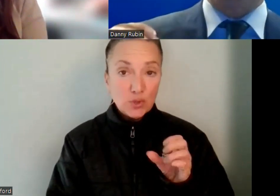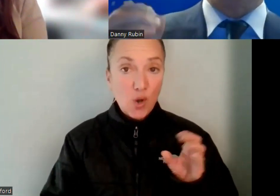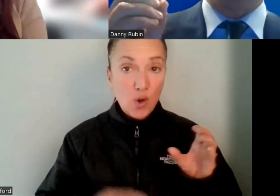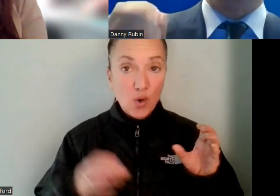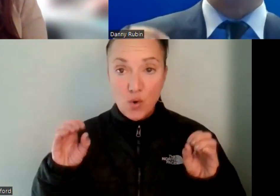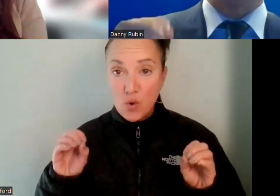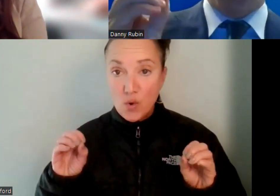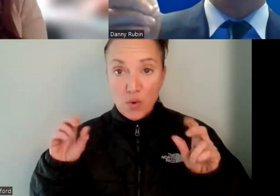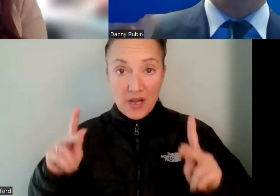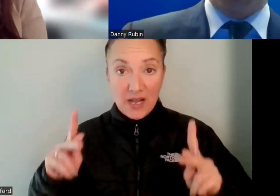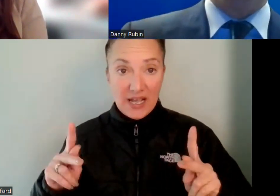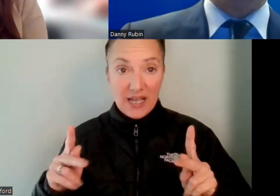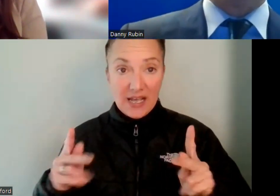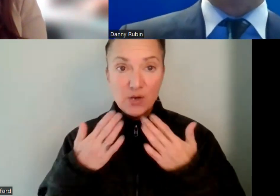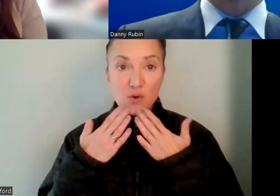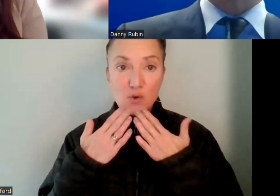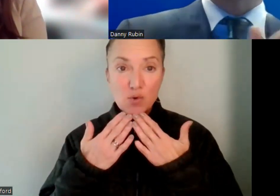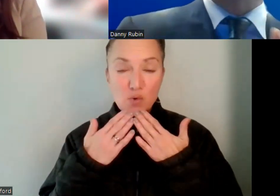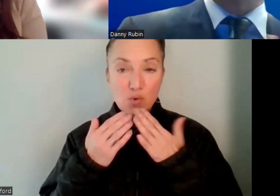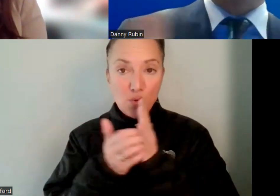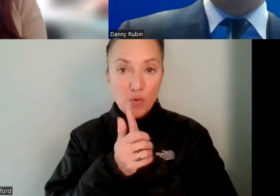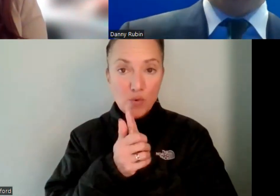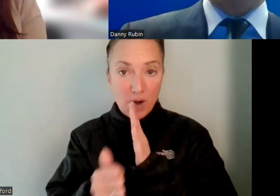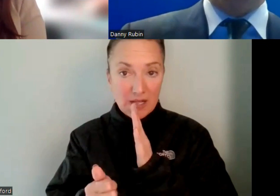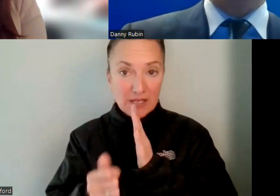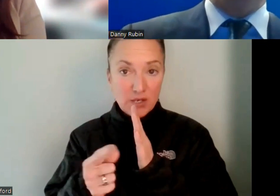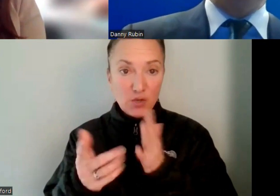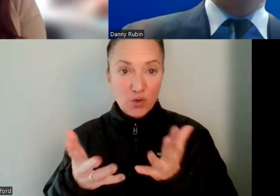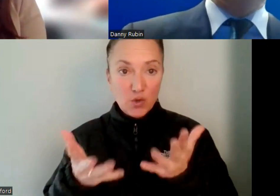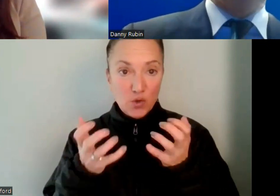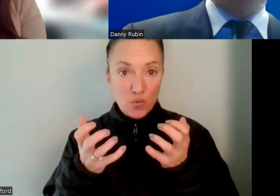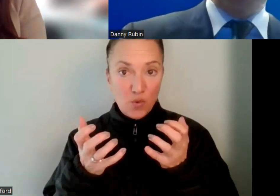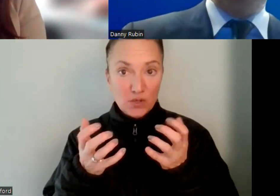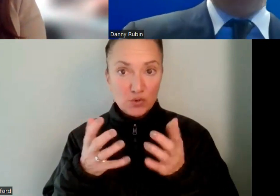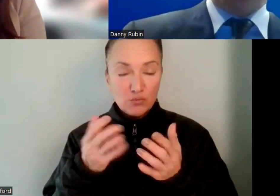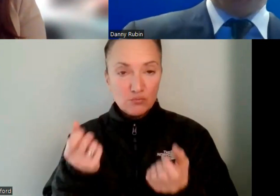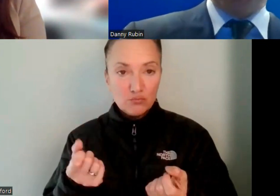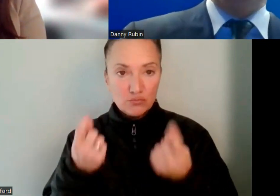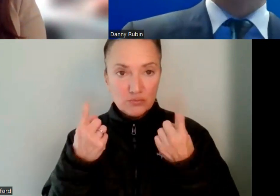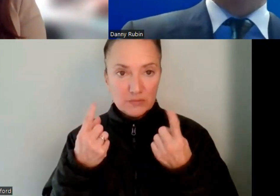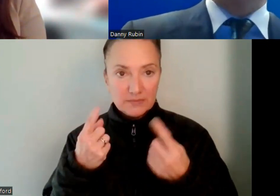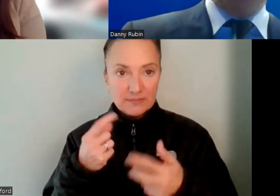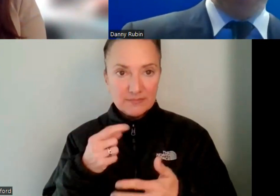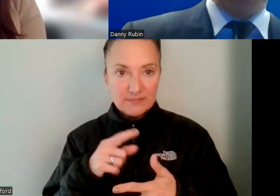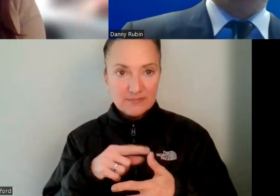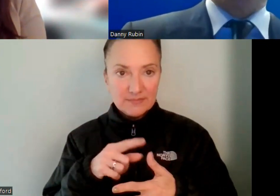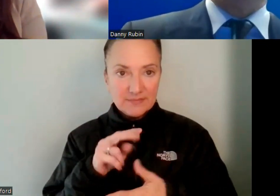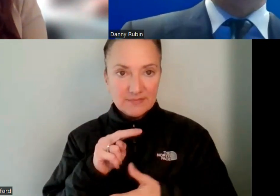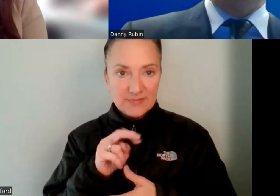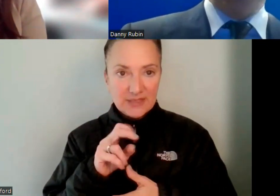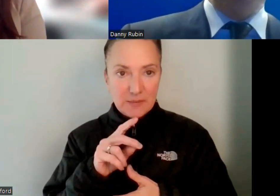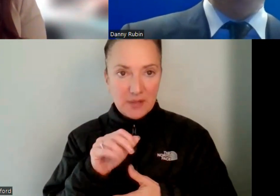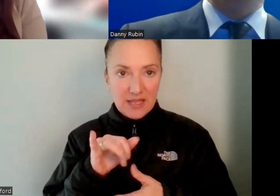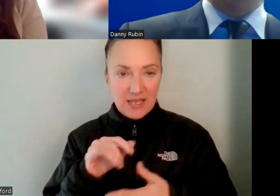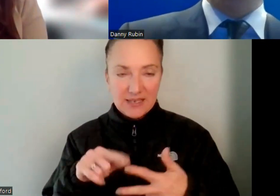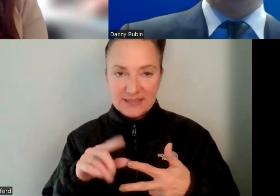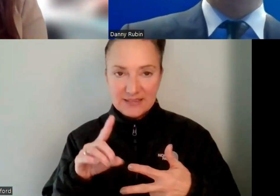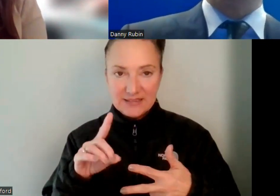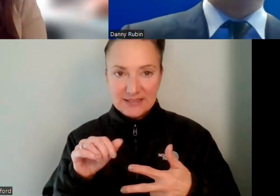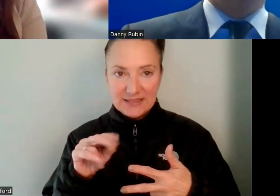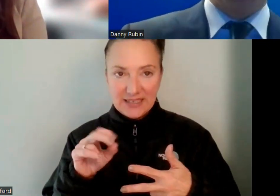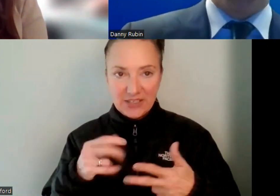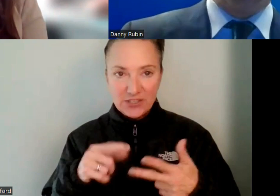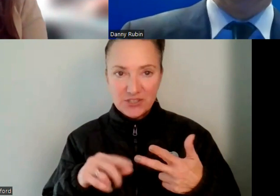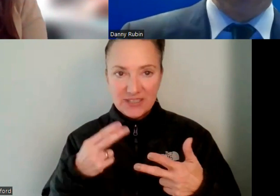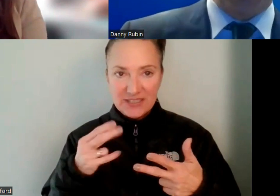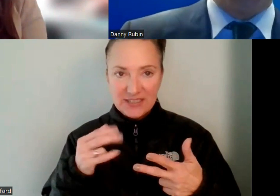good quality to show you want to understand more. You said 5 languages: mhm. Nepali, Danish, Hindi,